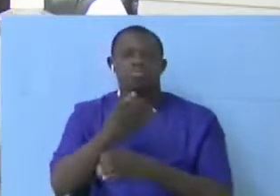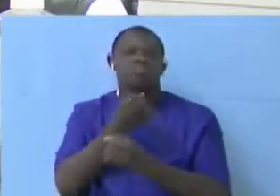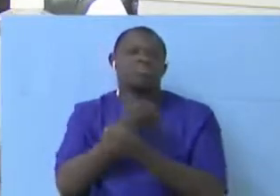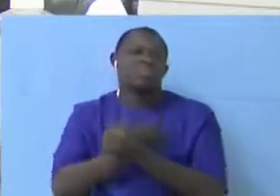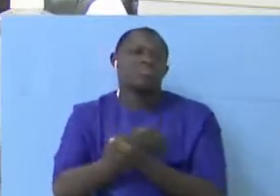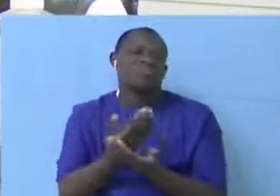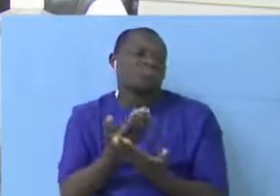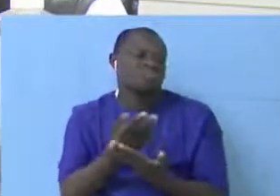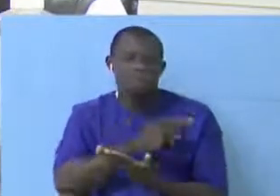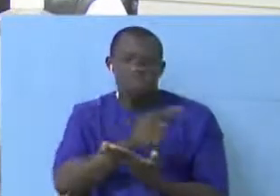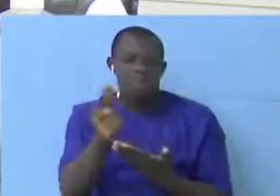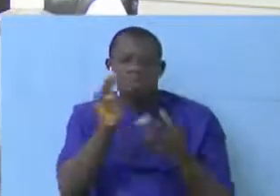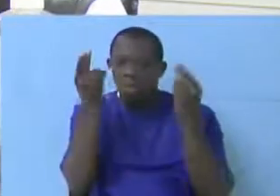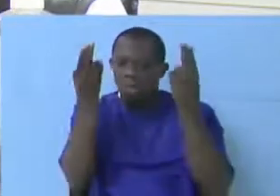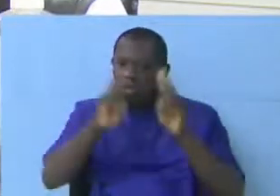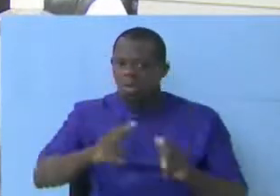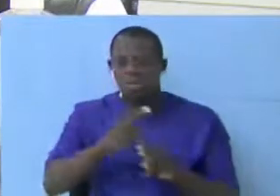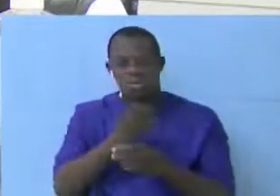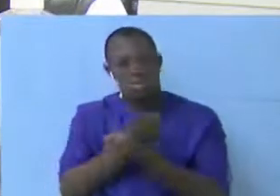Unlawful.